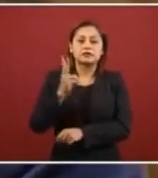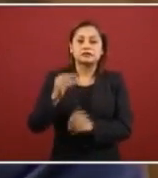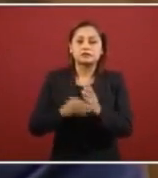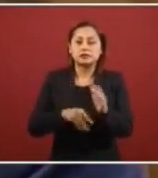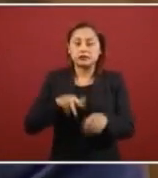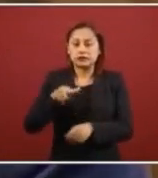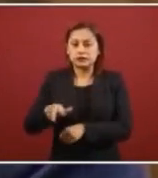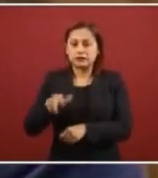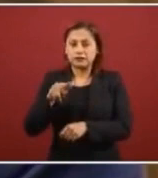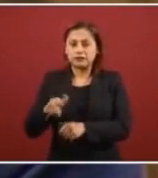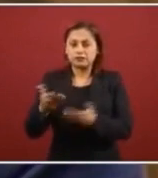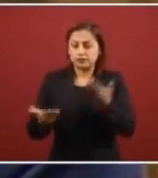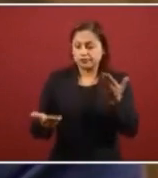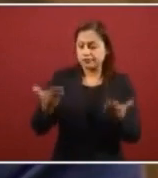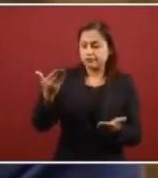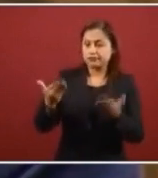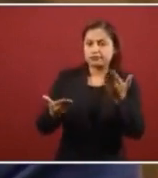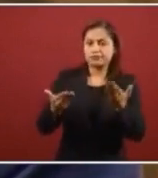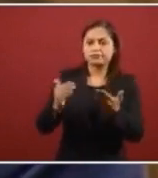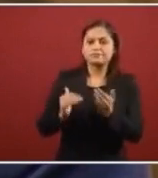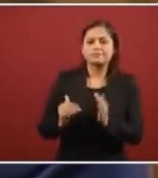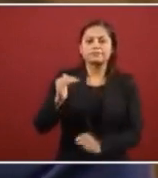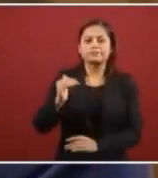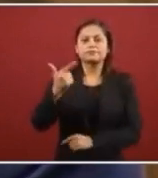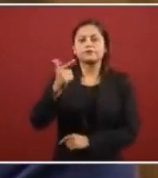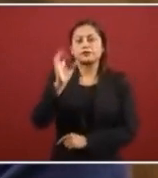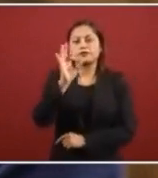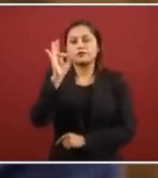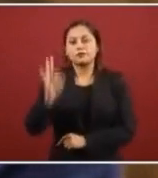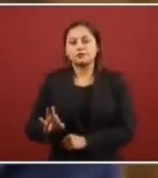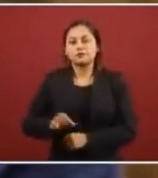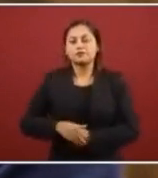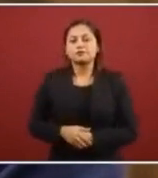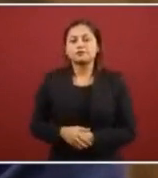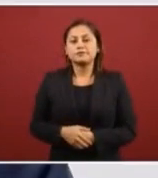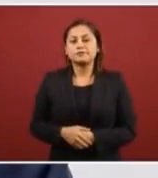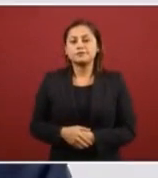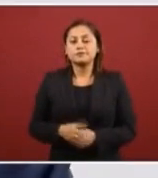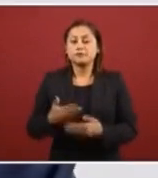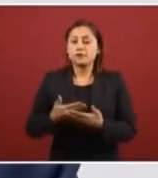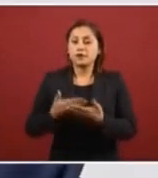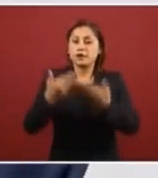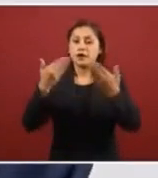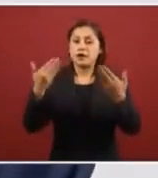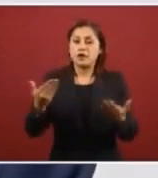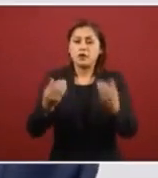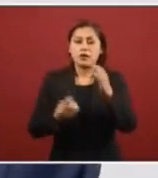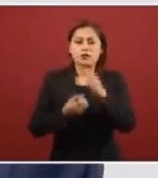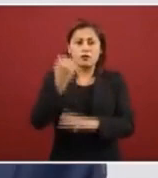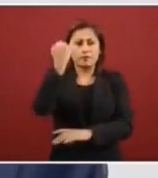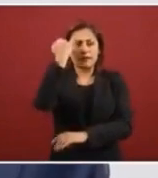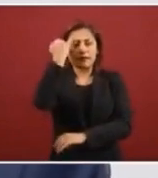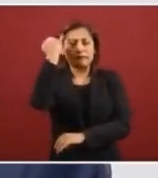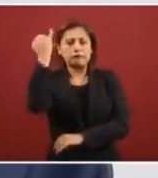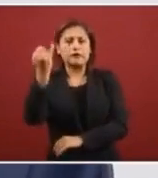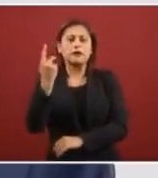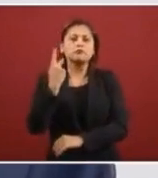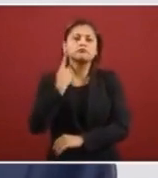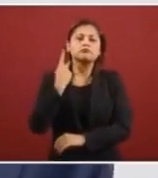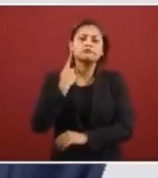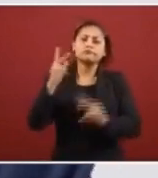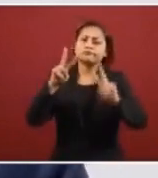month as last year seven percent and for me that political economy